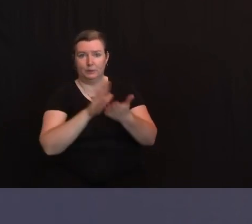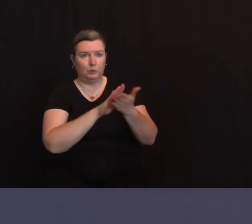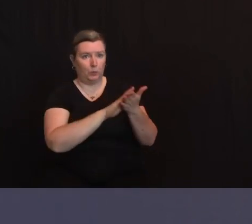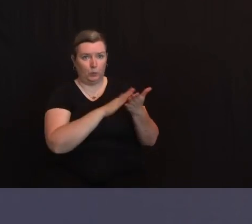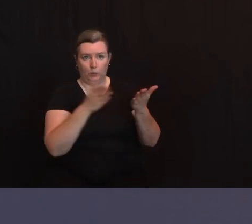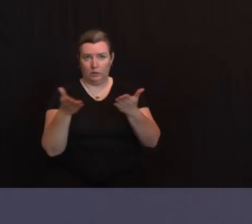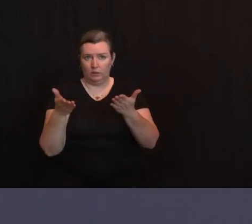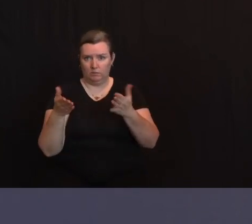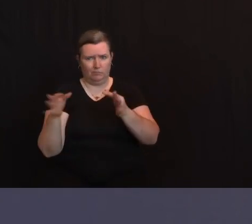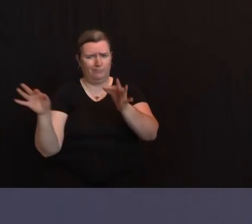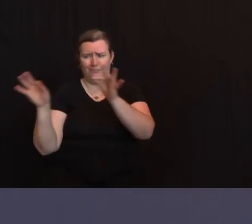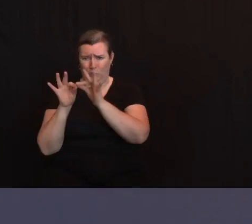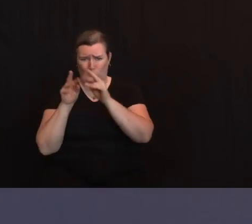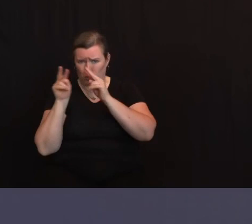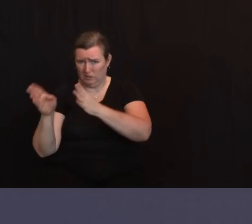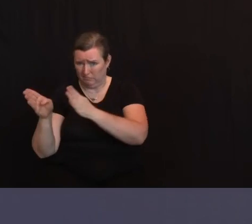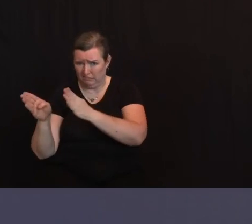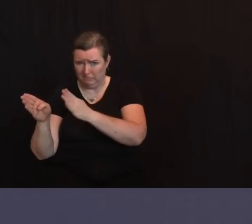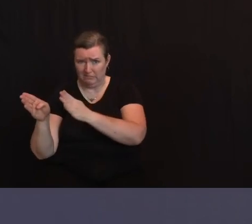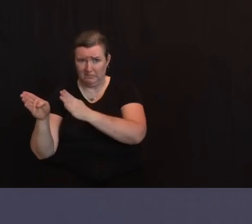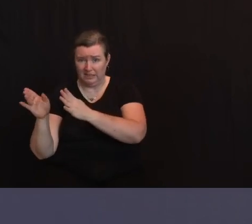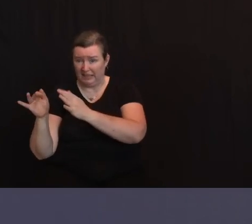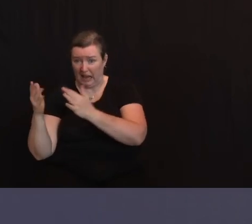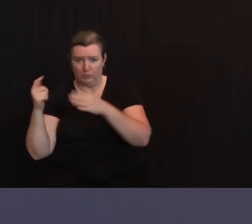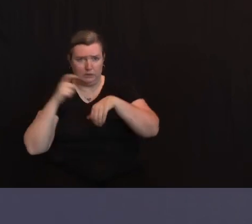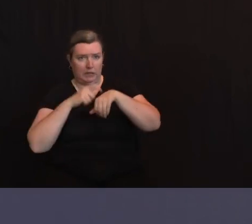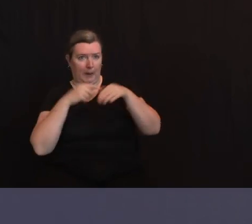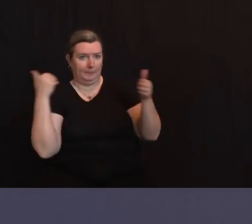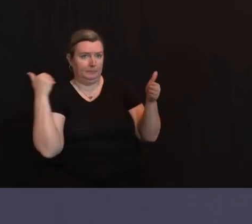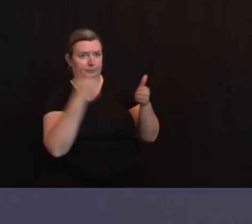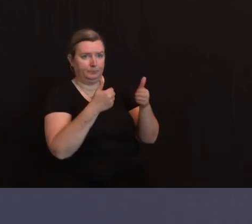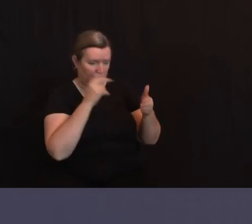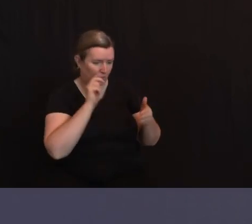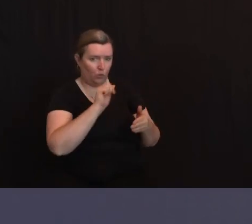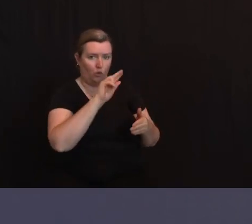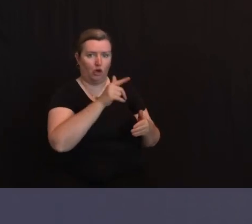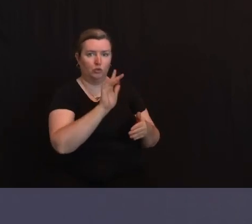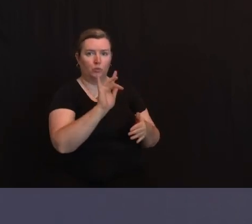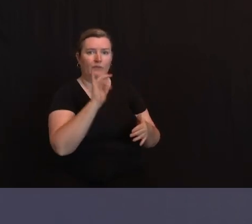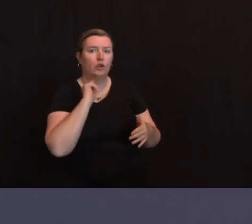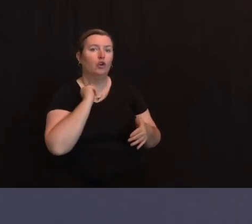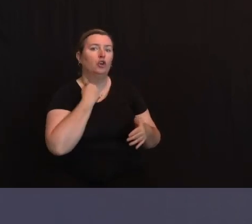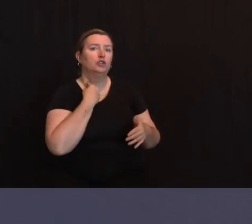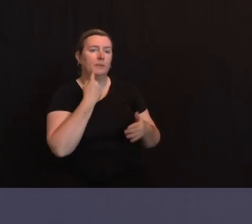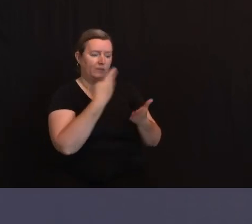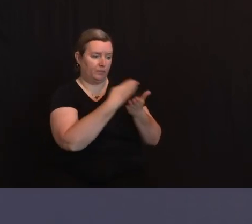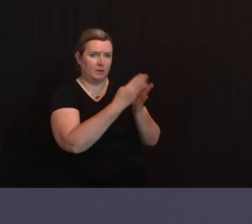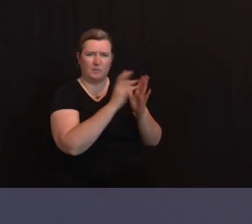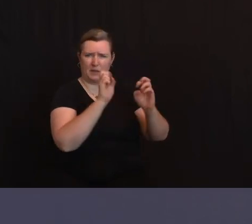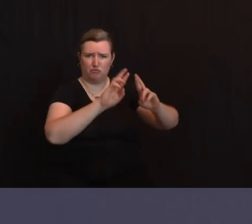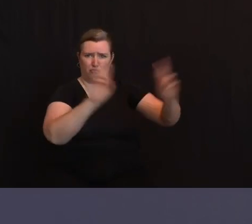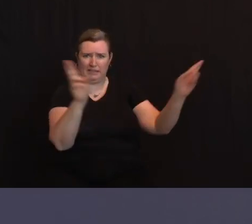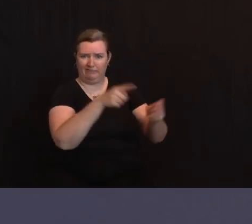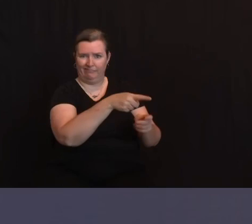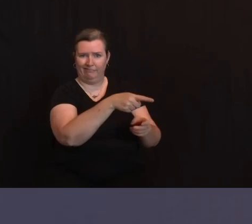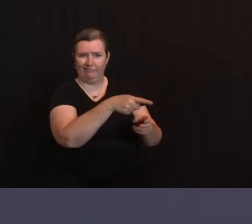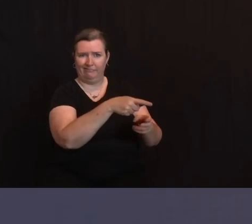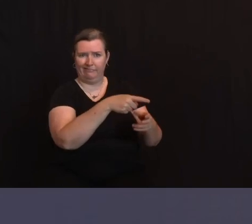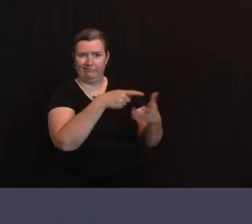critically important. We're now bumping up against, by August 25th, to present a budget for the period from October 1st now